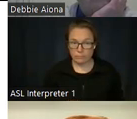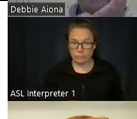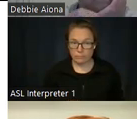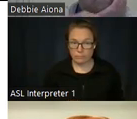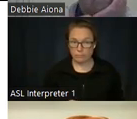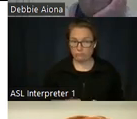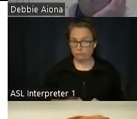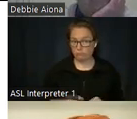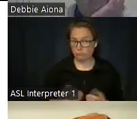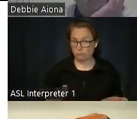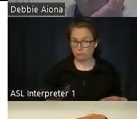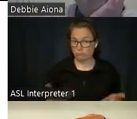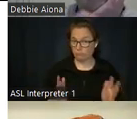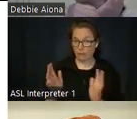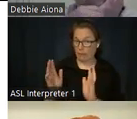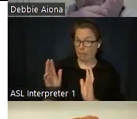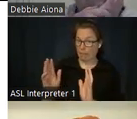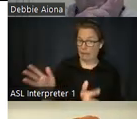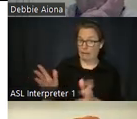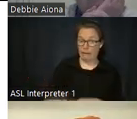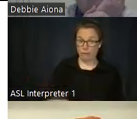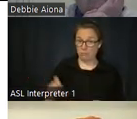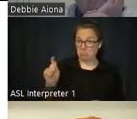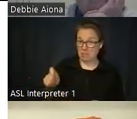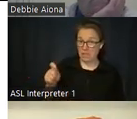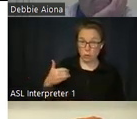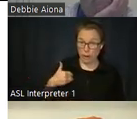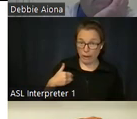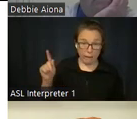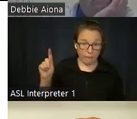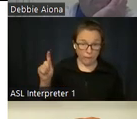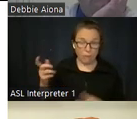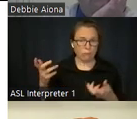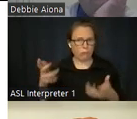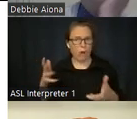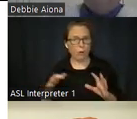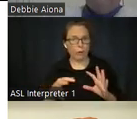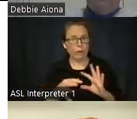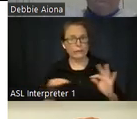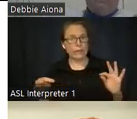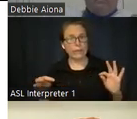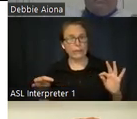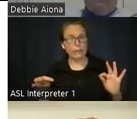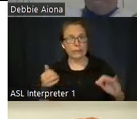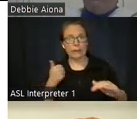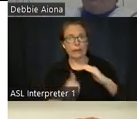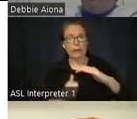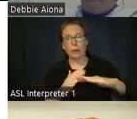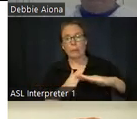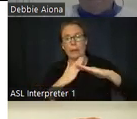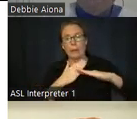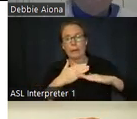does it need to be in the document at all? Because it was previously stated in the barriers and best practices